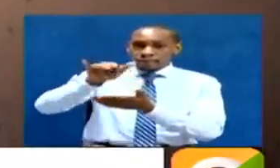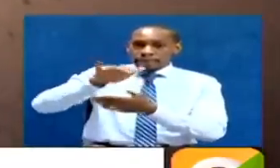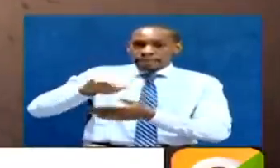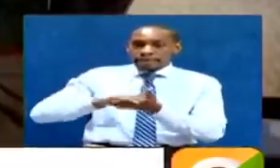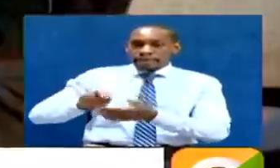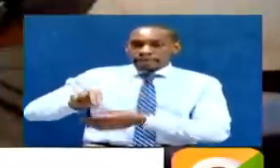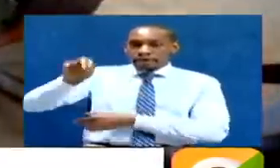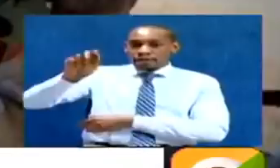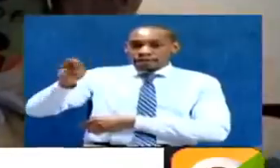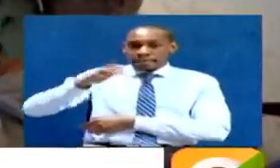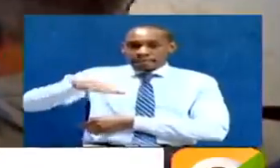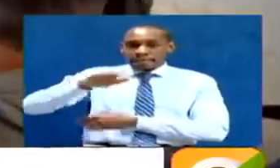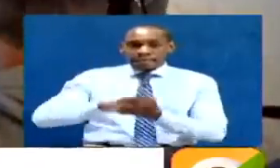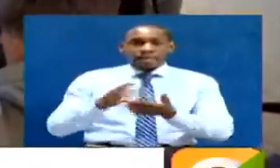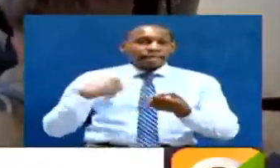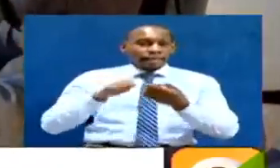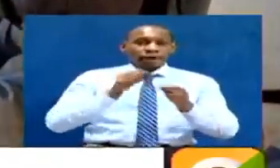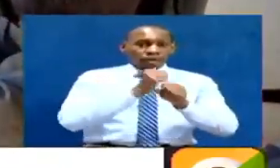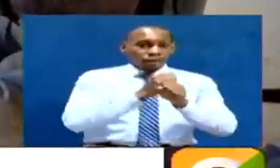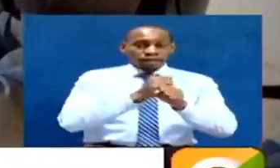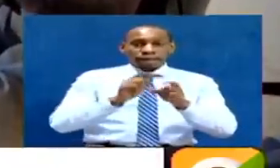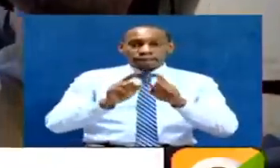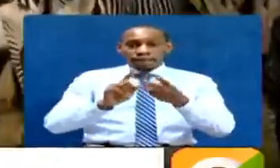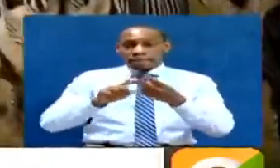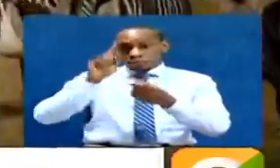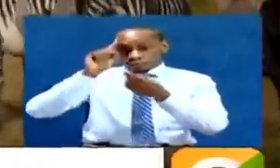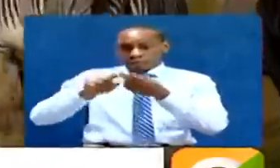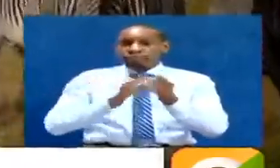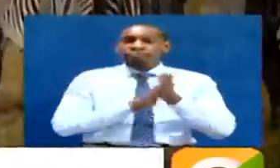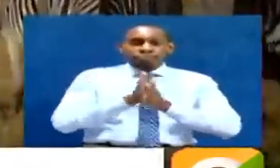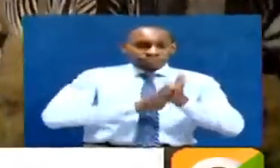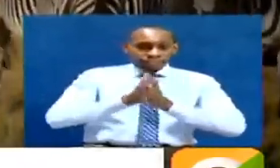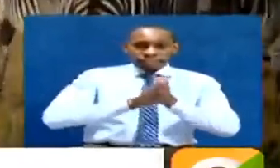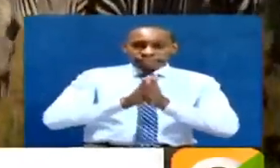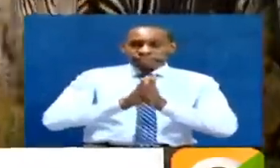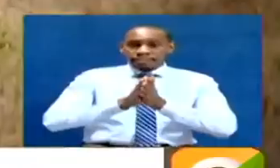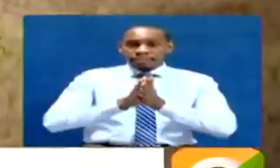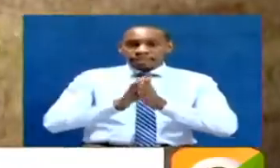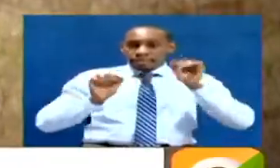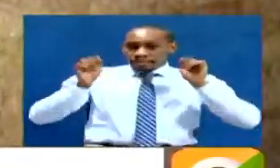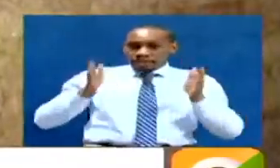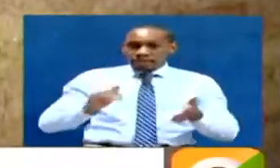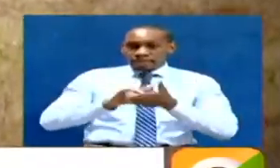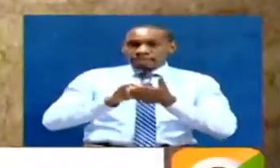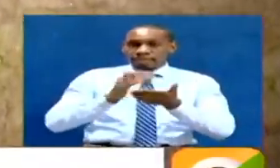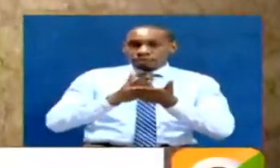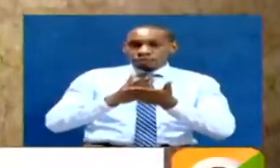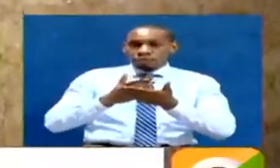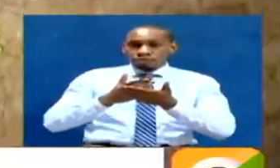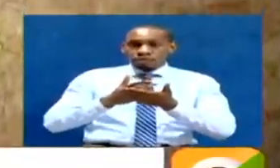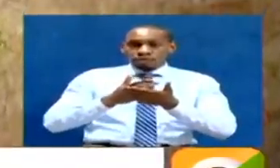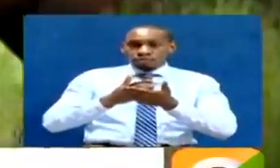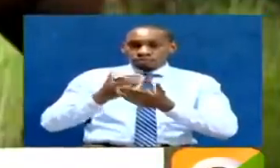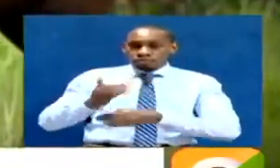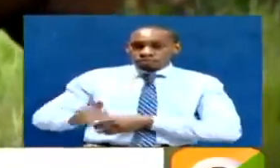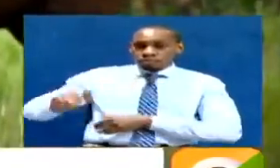northern rangelands isn't just a job, but purpose, fueled by the passion of a pastoralist who has lived alongside wildlife